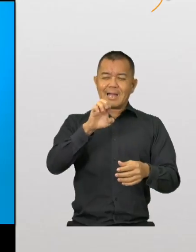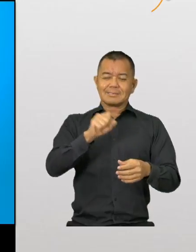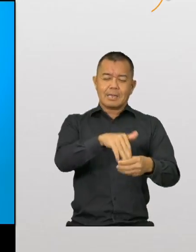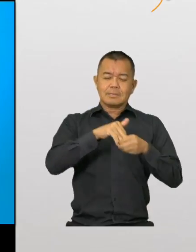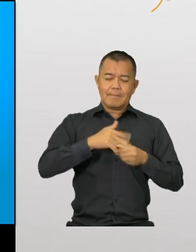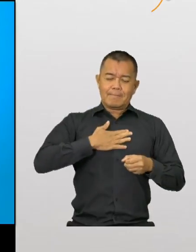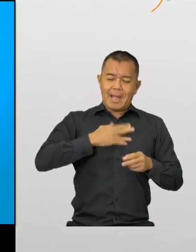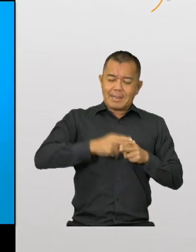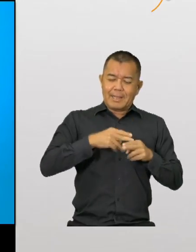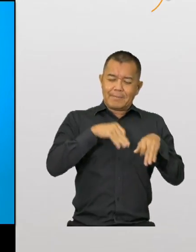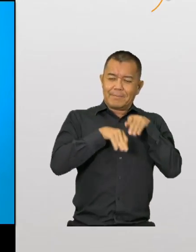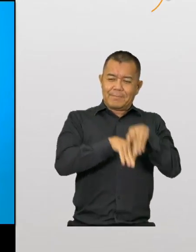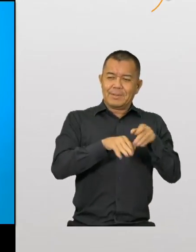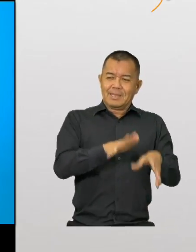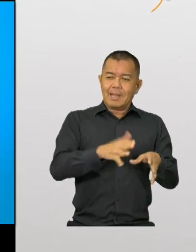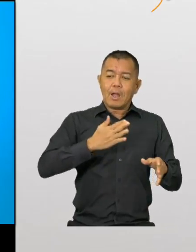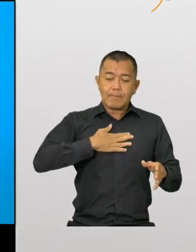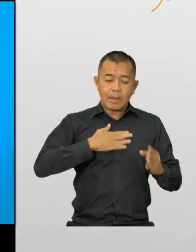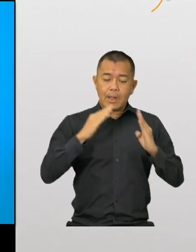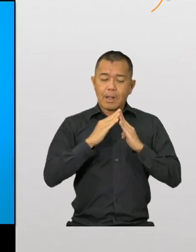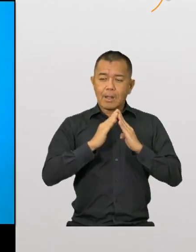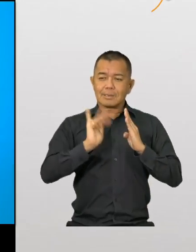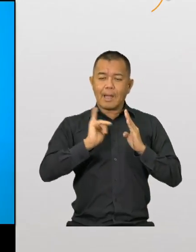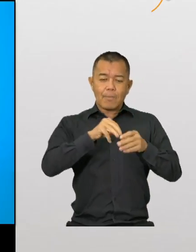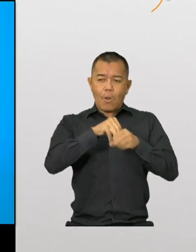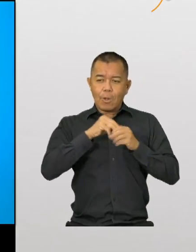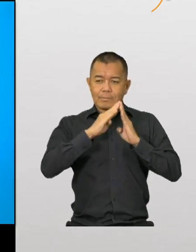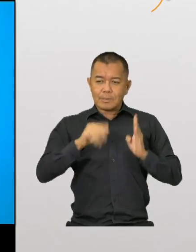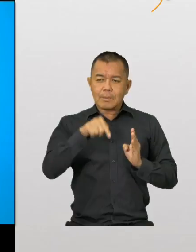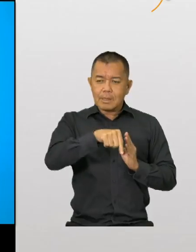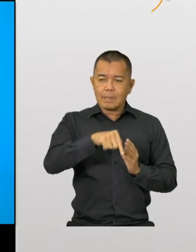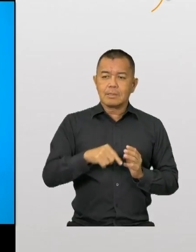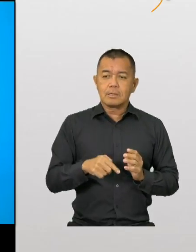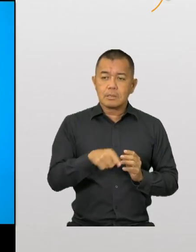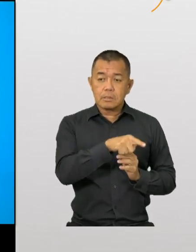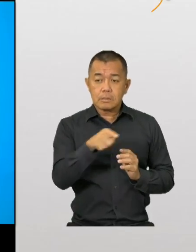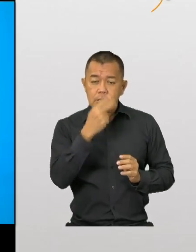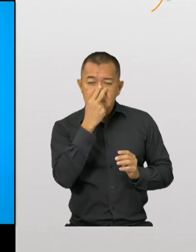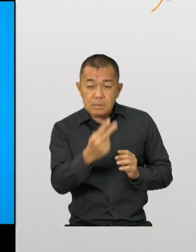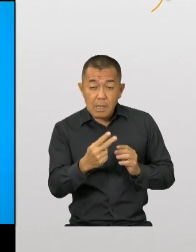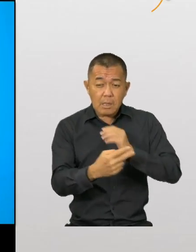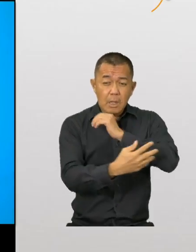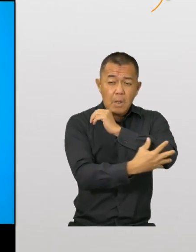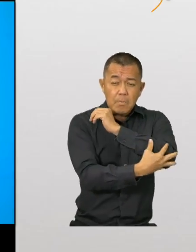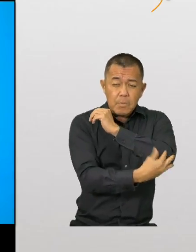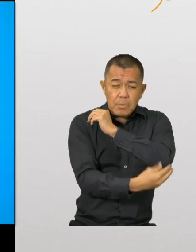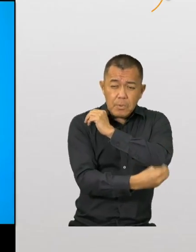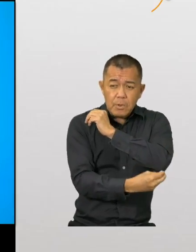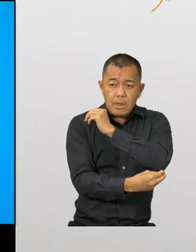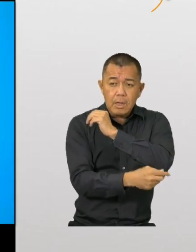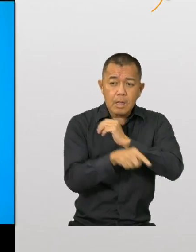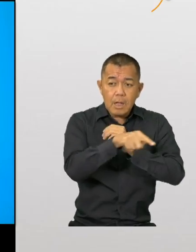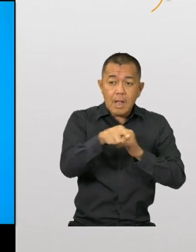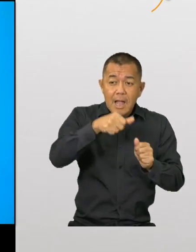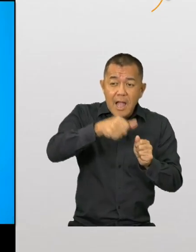who are 90% of the population, and you look at the poorest 1/5 of the homeowners, each one of them has on